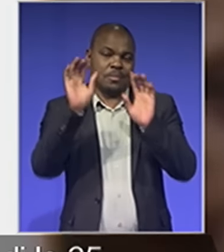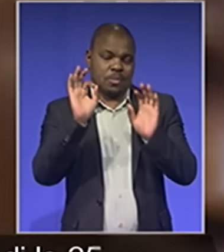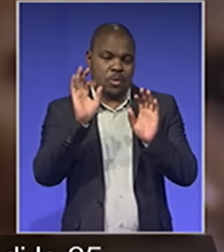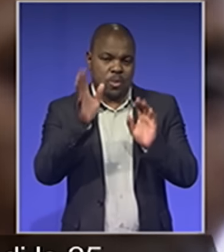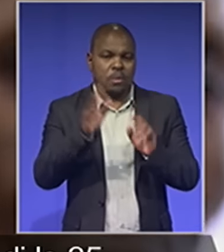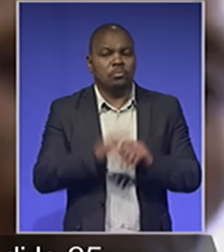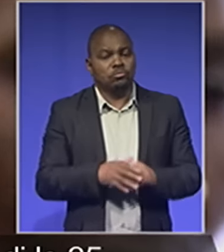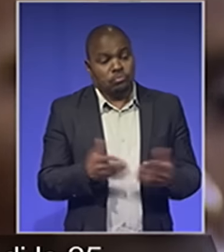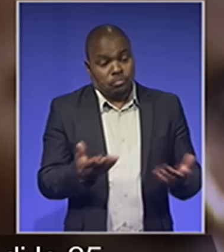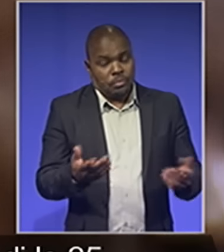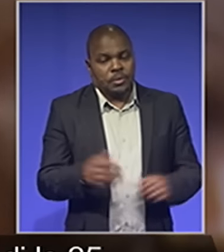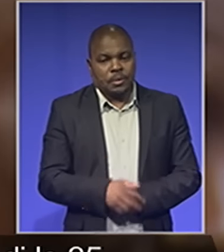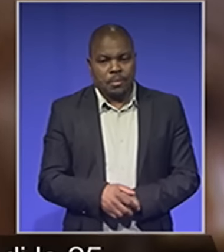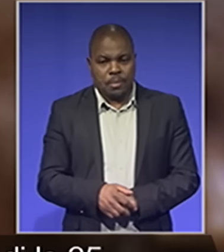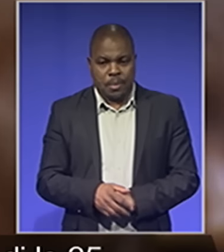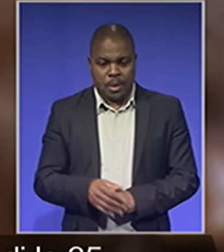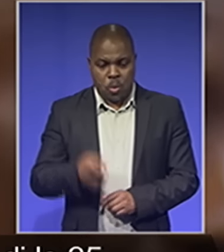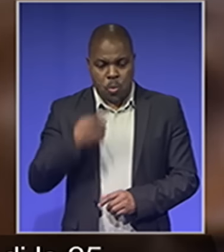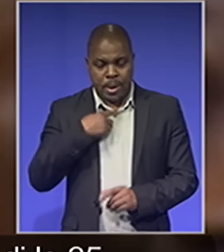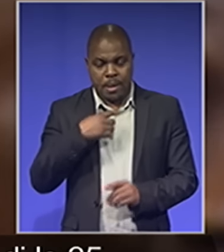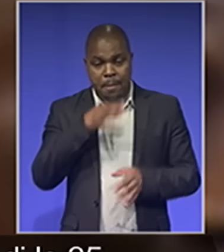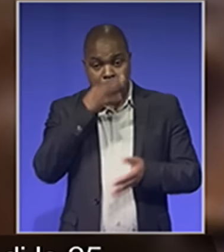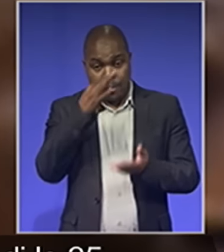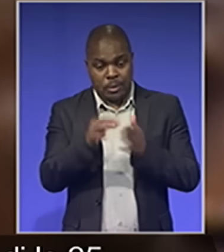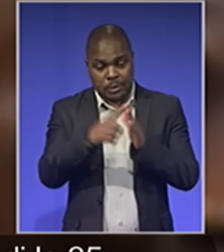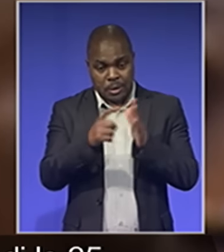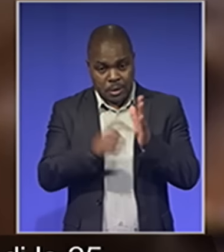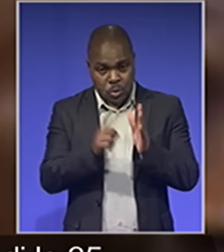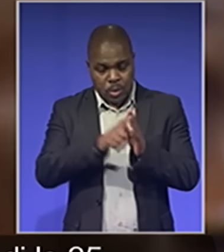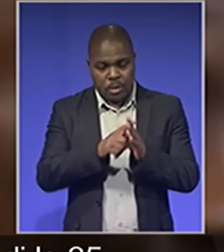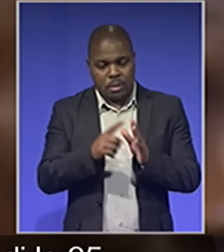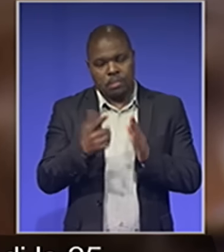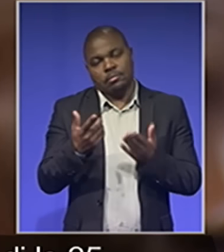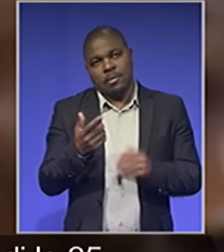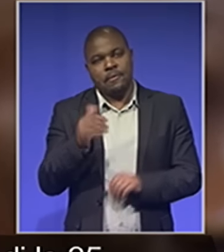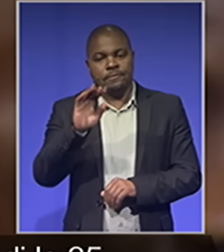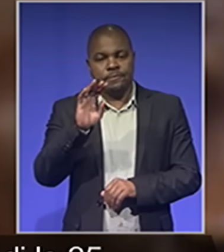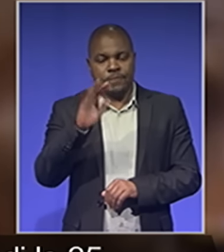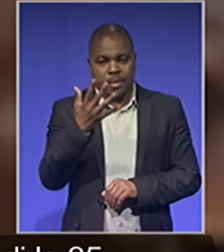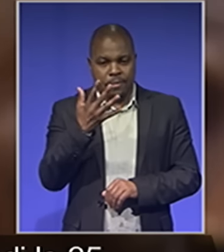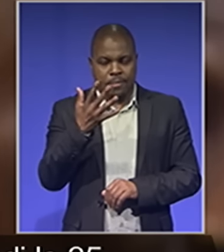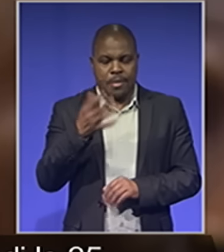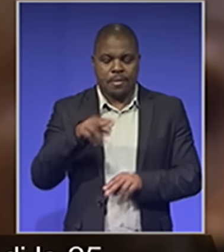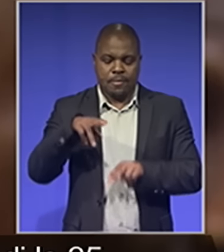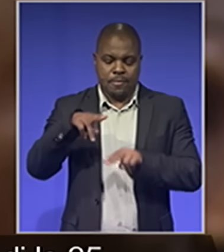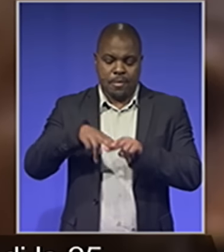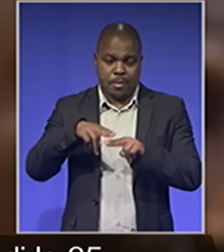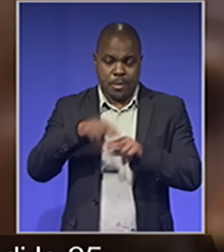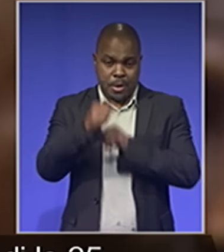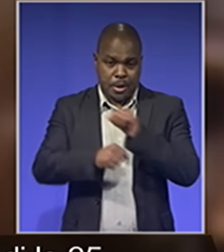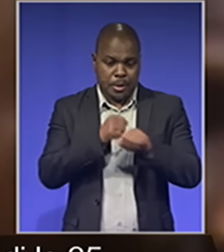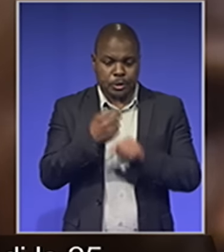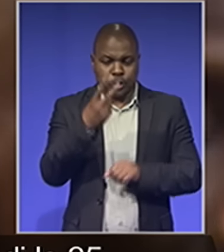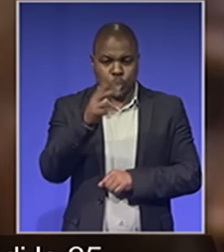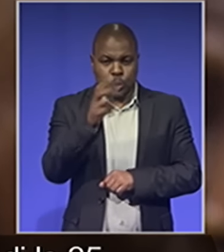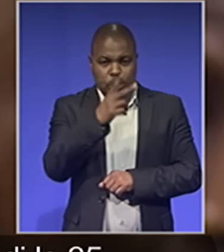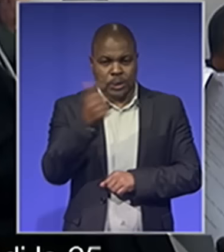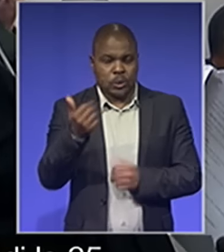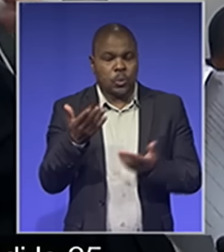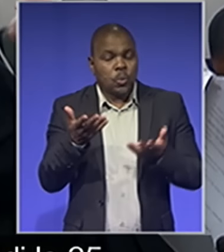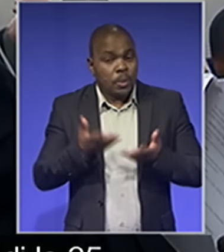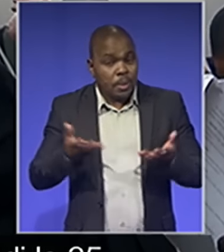Your Worship, yes. So the date that we propose is in the 5th of February 2026, High Court,